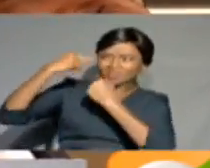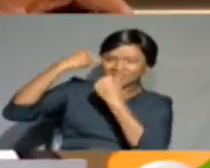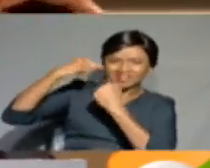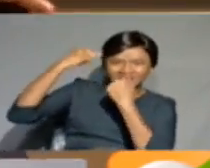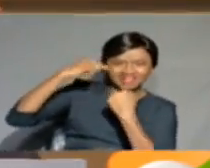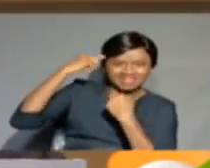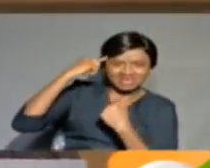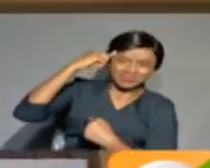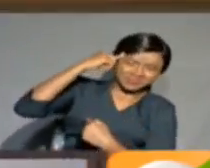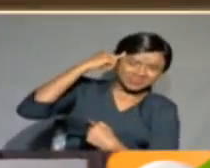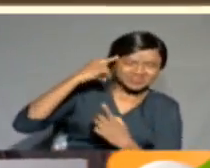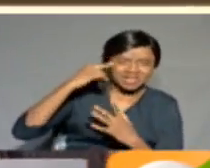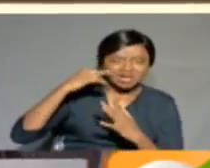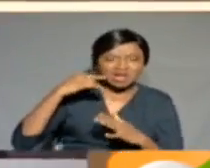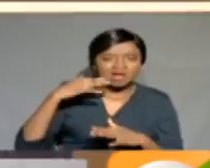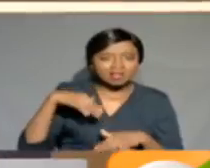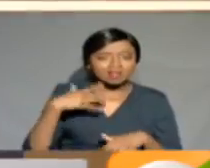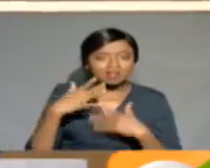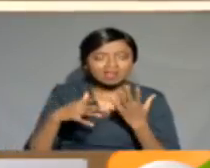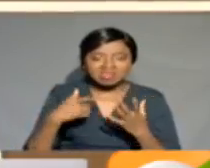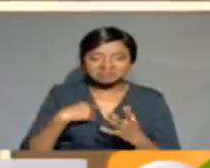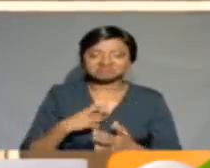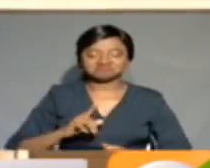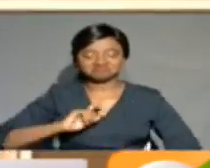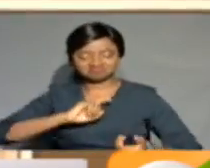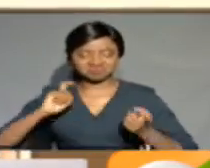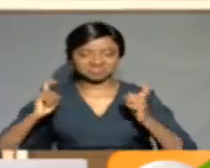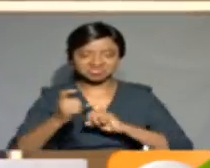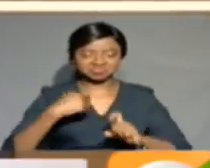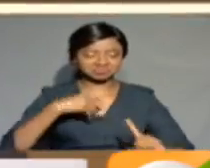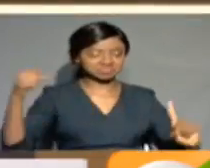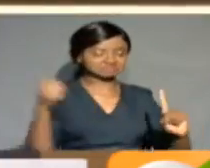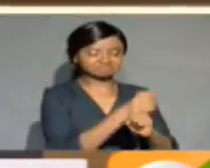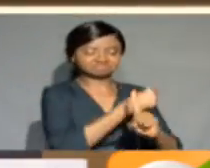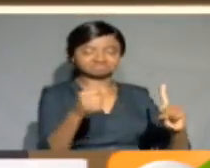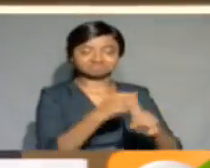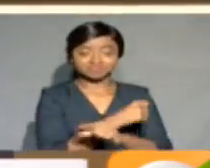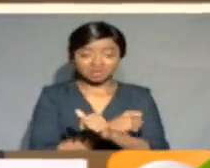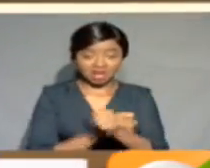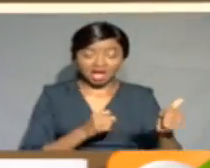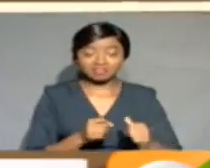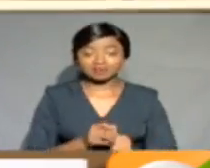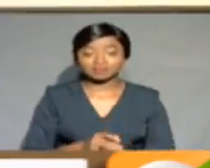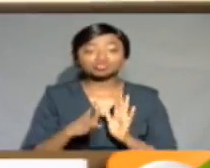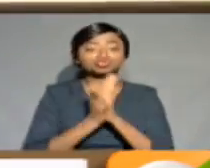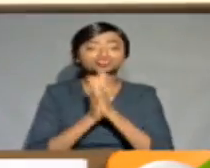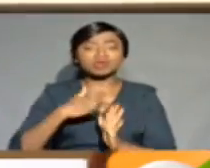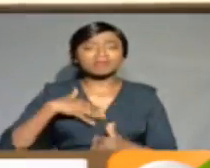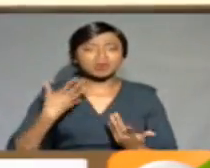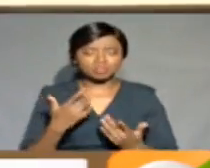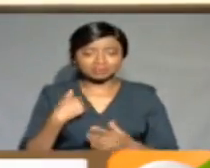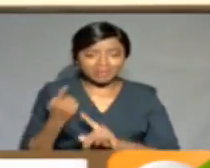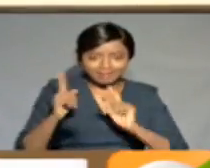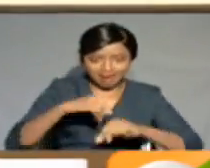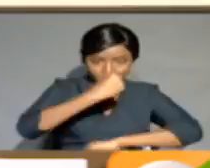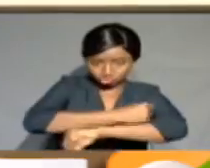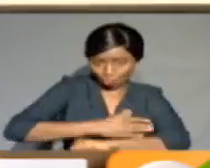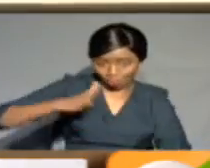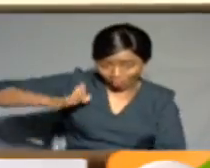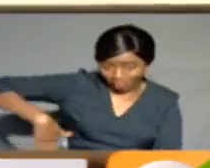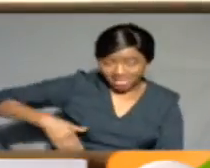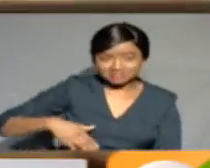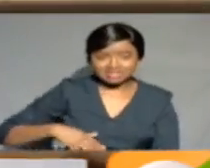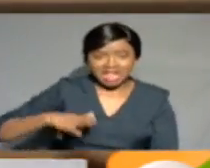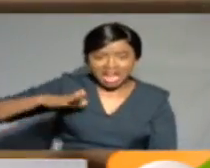bullied. So my story is that I reported late to school, and the bullying was